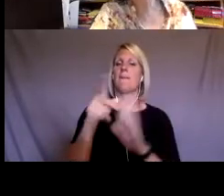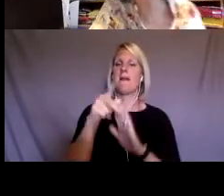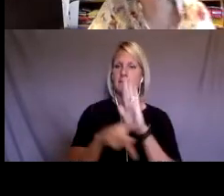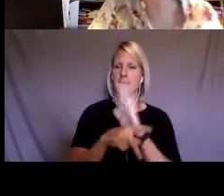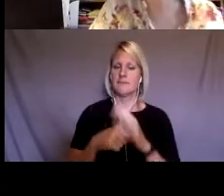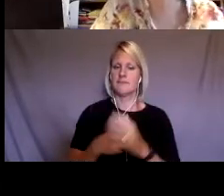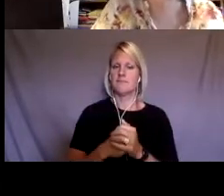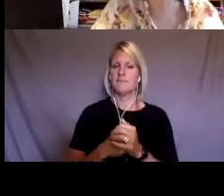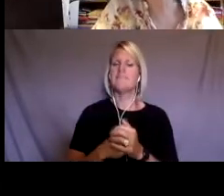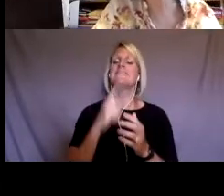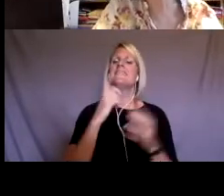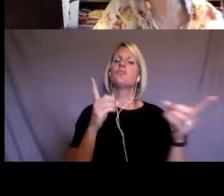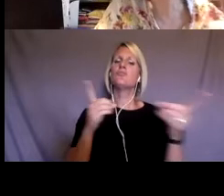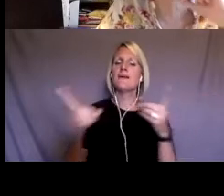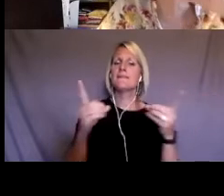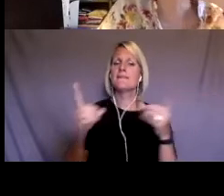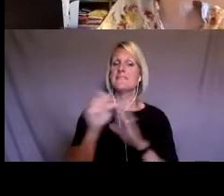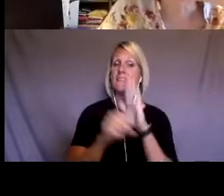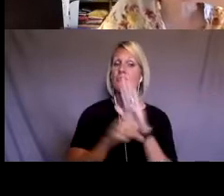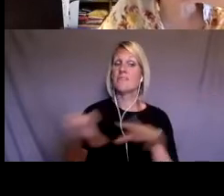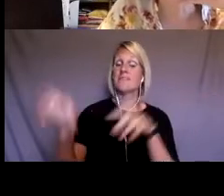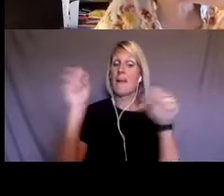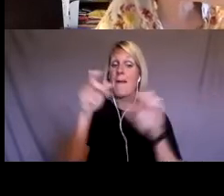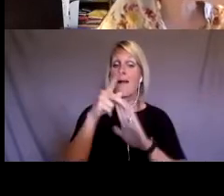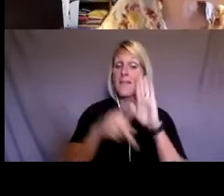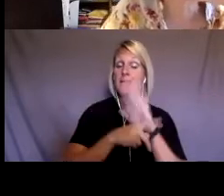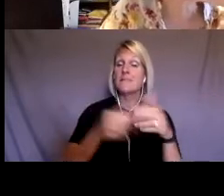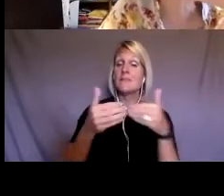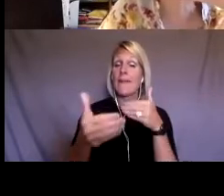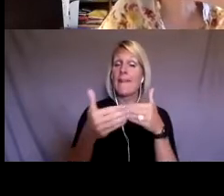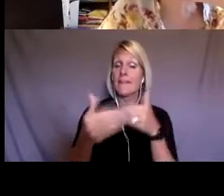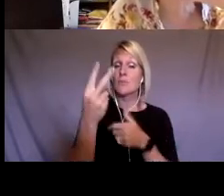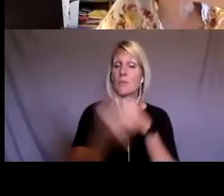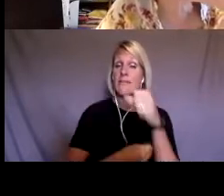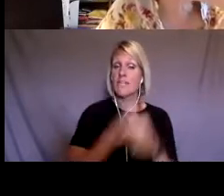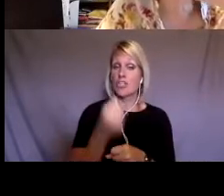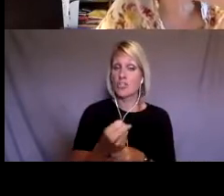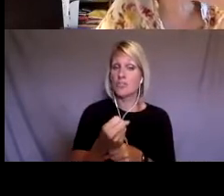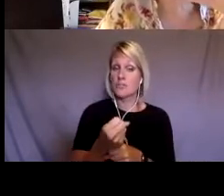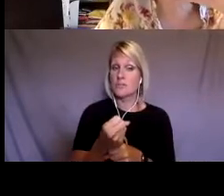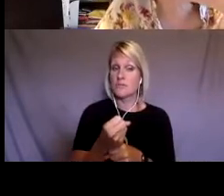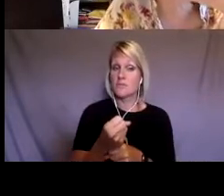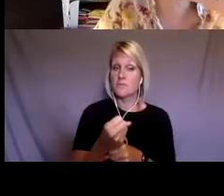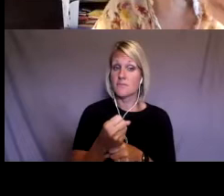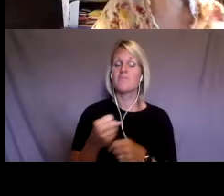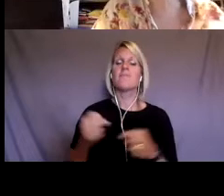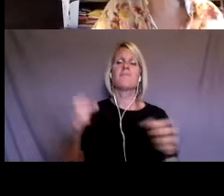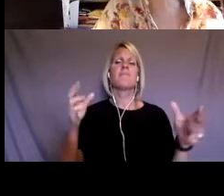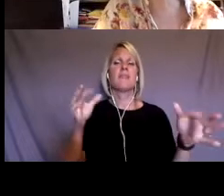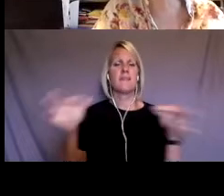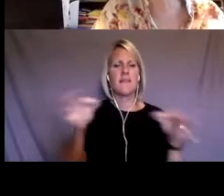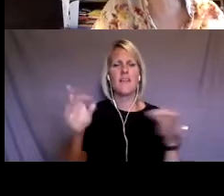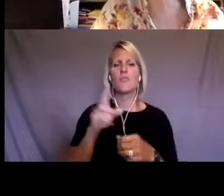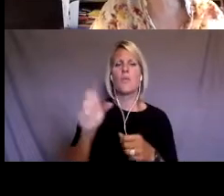the states to adopt such policies within 2 years of the enactment of the act. It directs the US Department